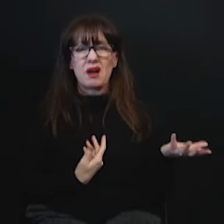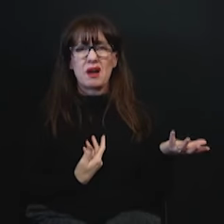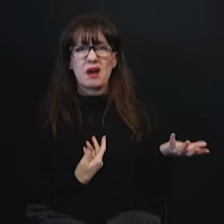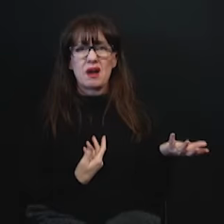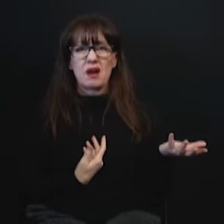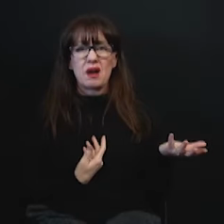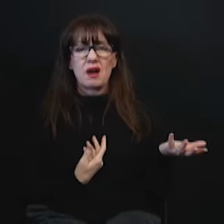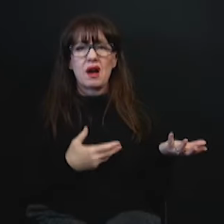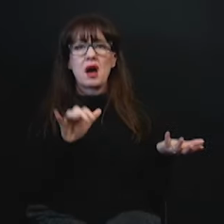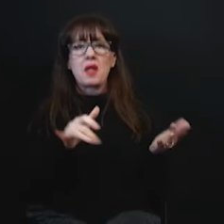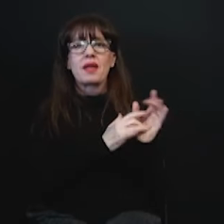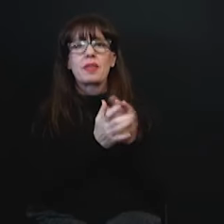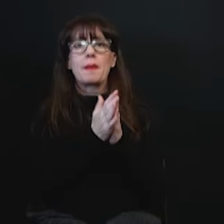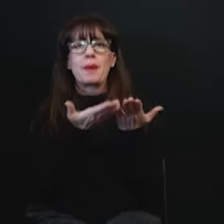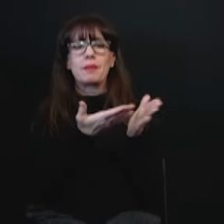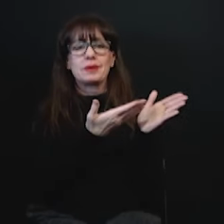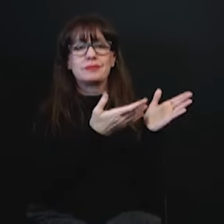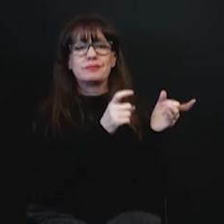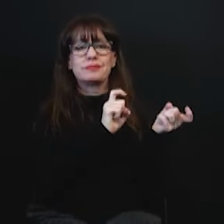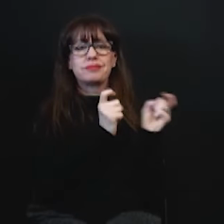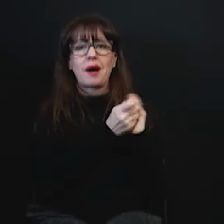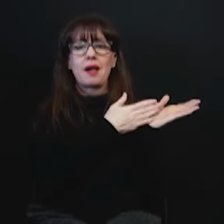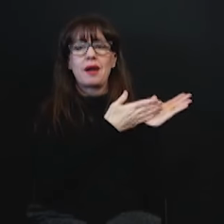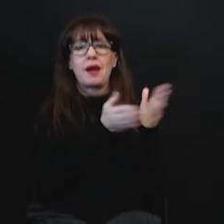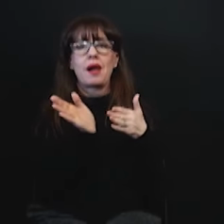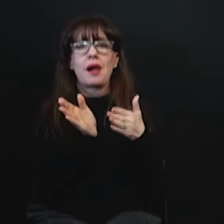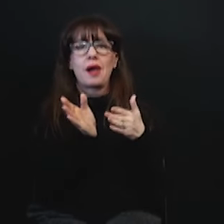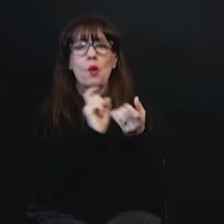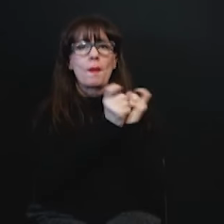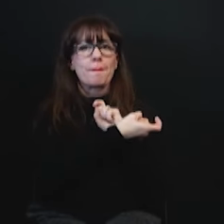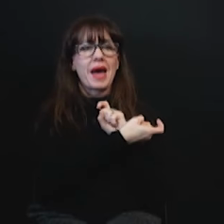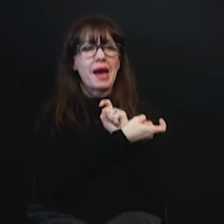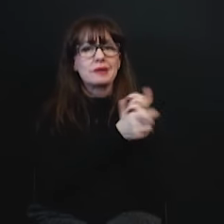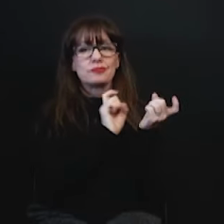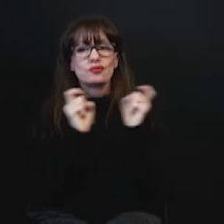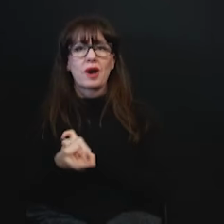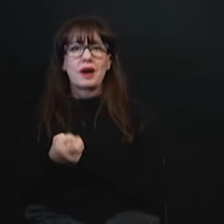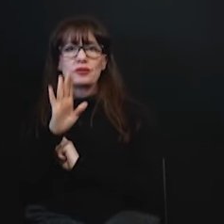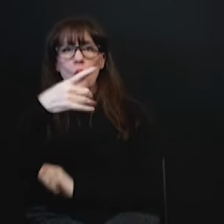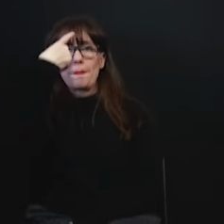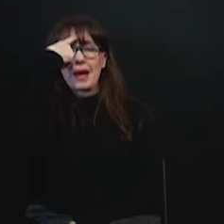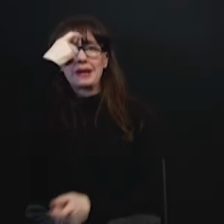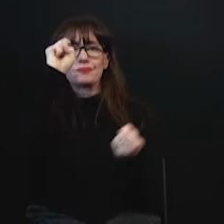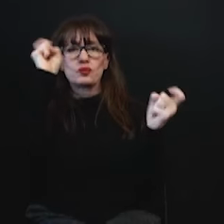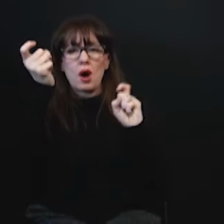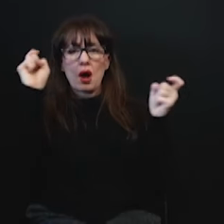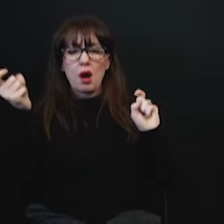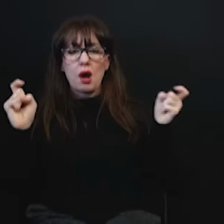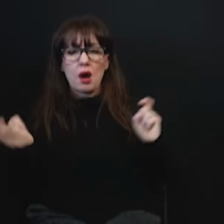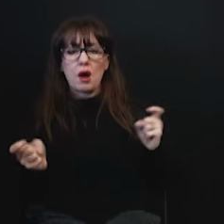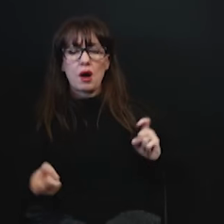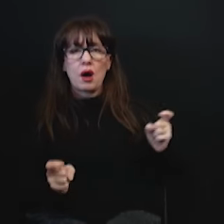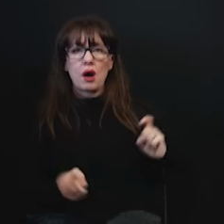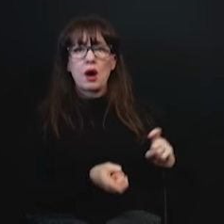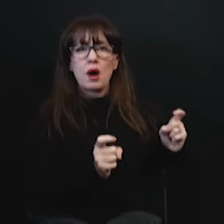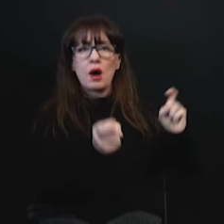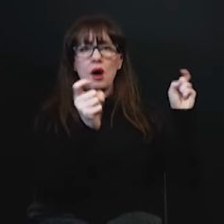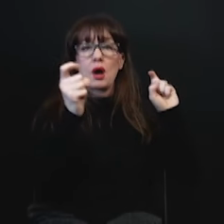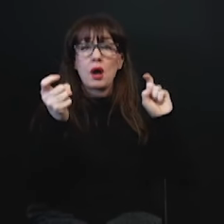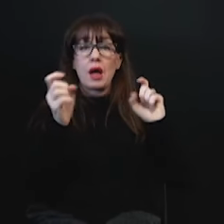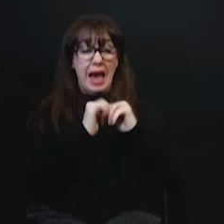Let the word of God redirect your thinking. Repent and let Him change your mind. Because then how